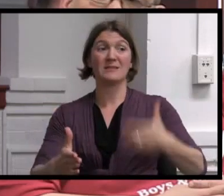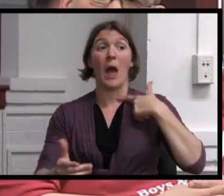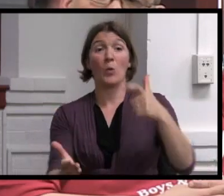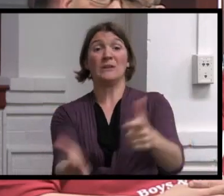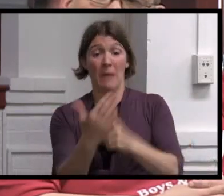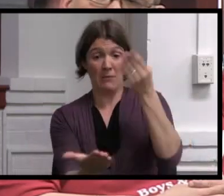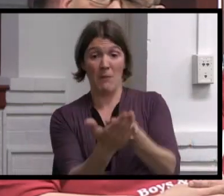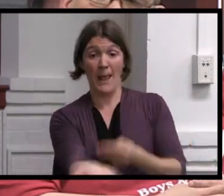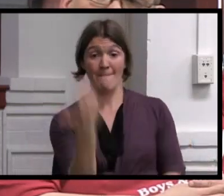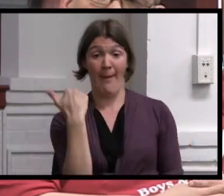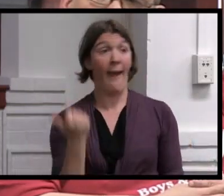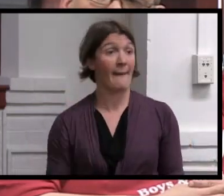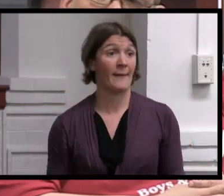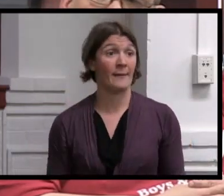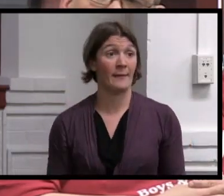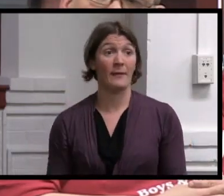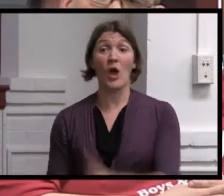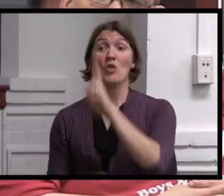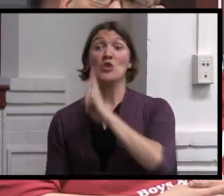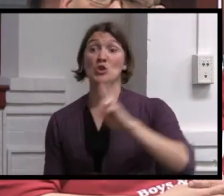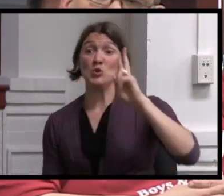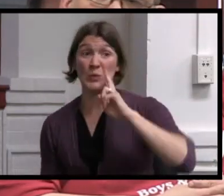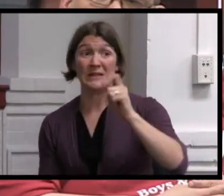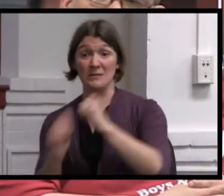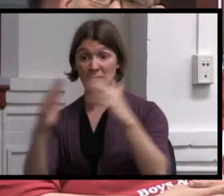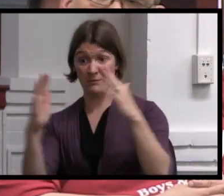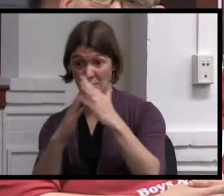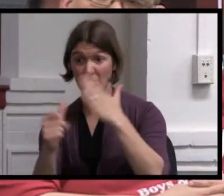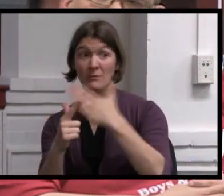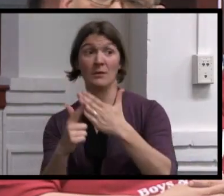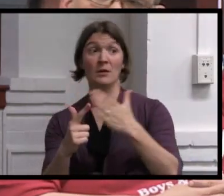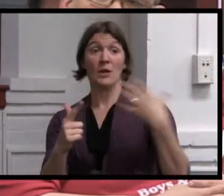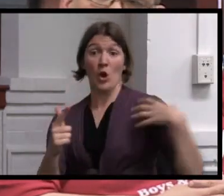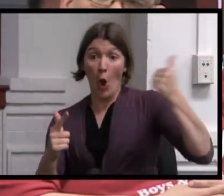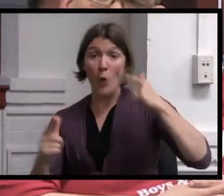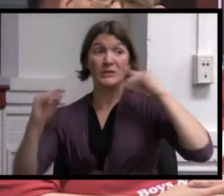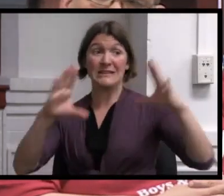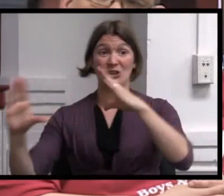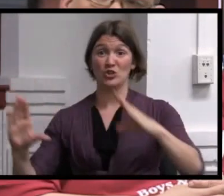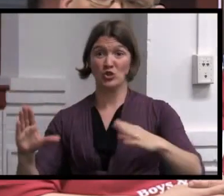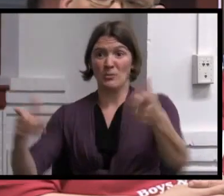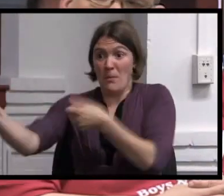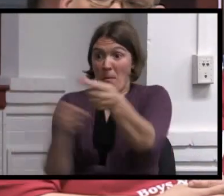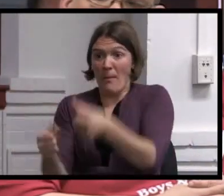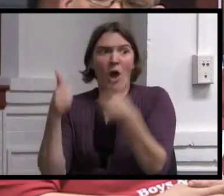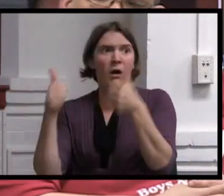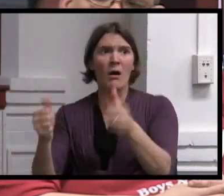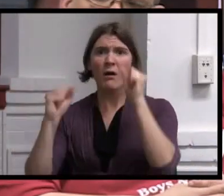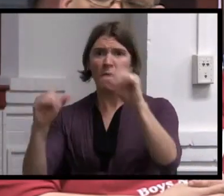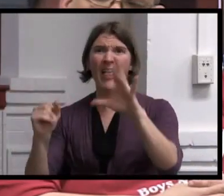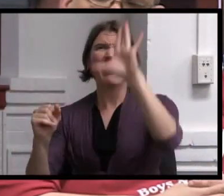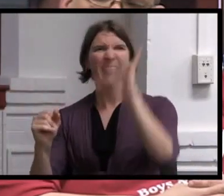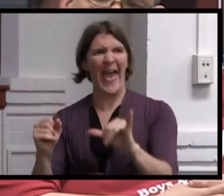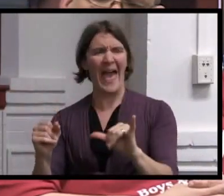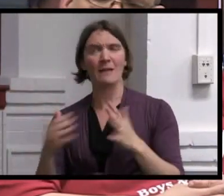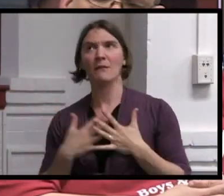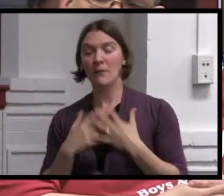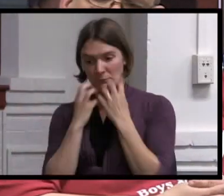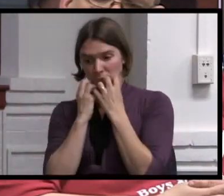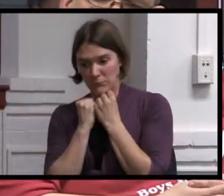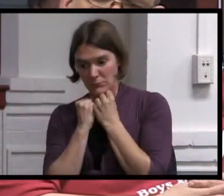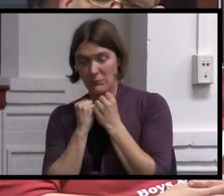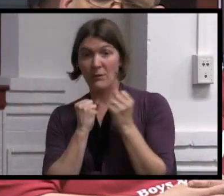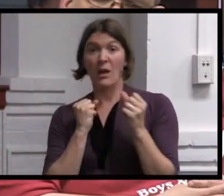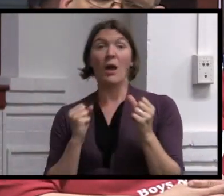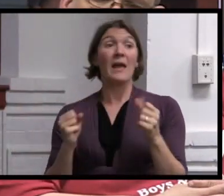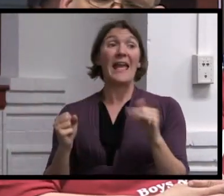refund. LC, Serenity, the coaches they have selected, and the community they have created are NECA, and we are not interested